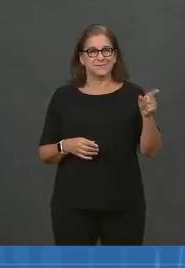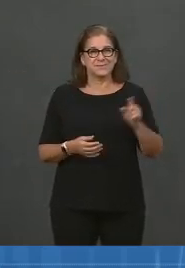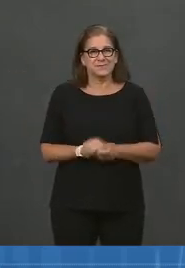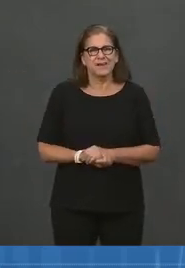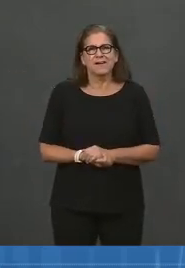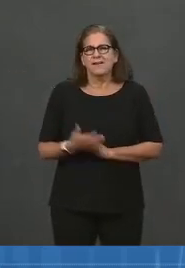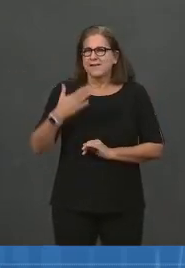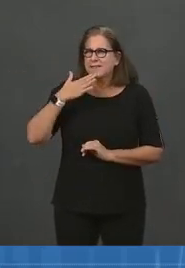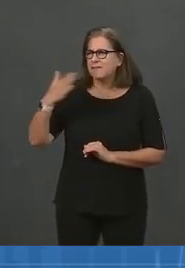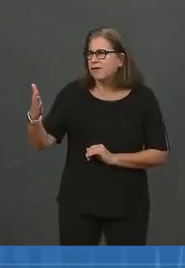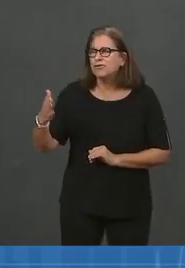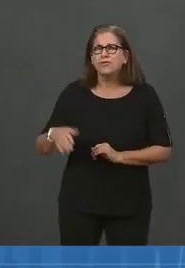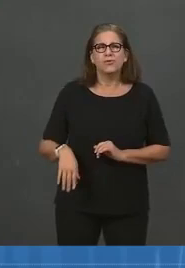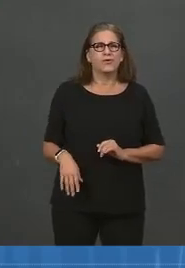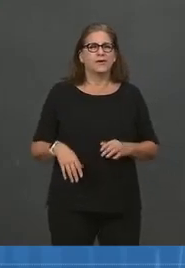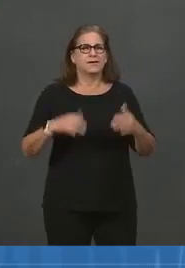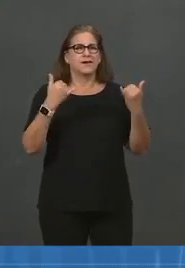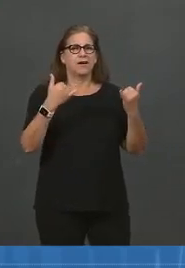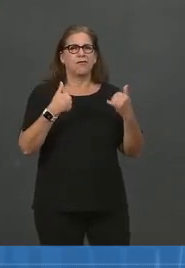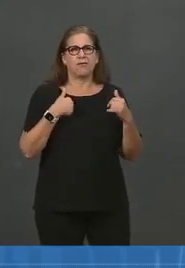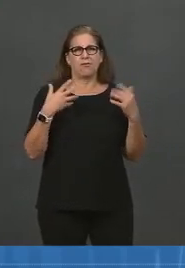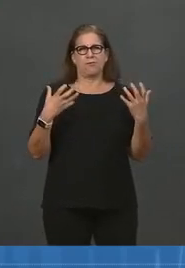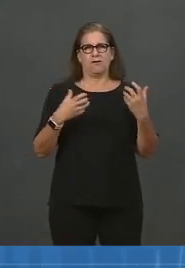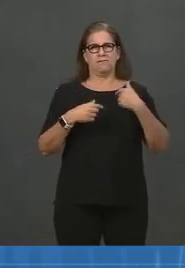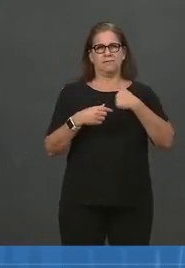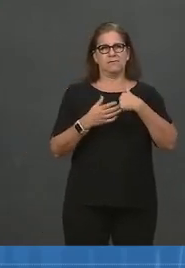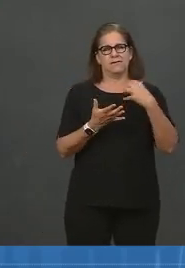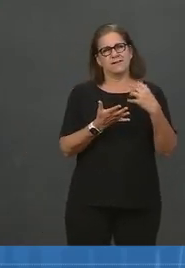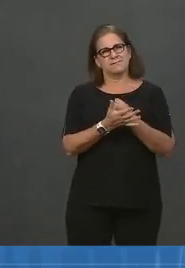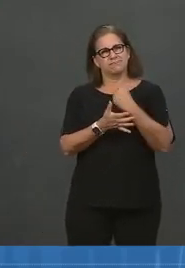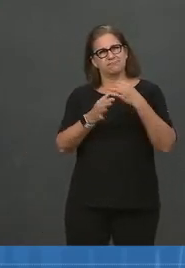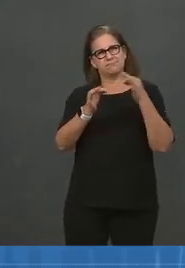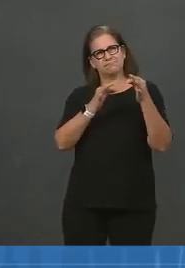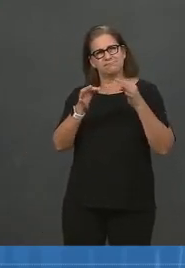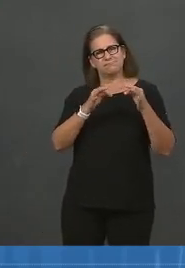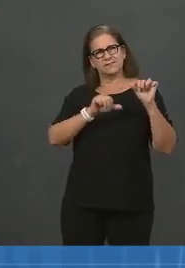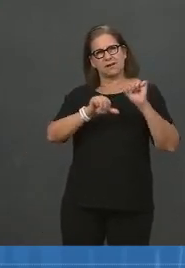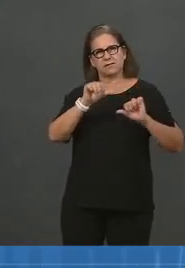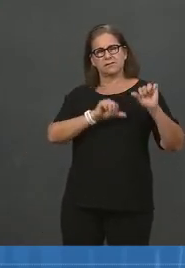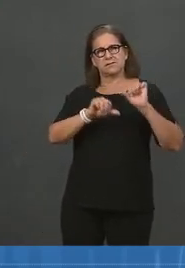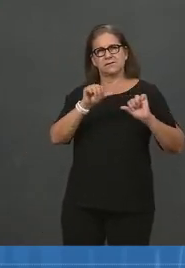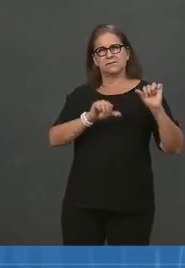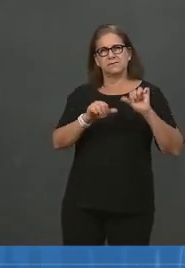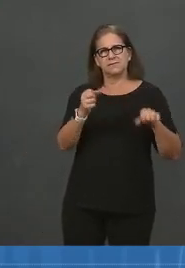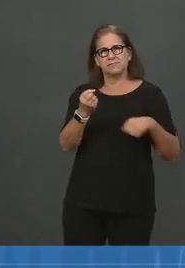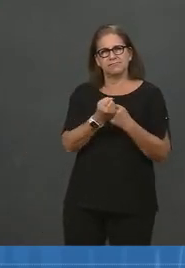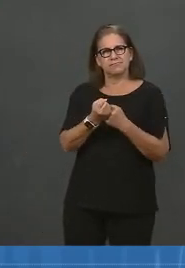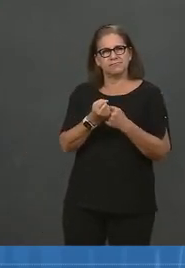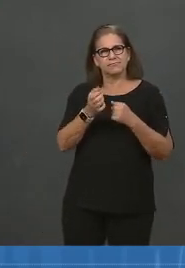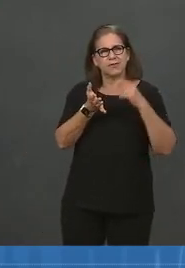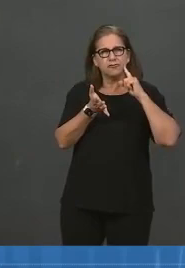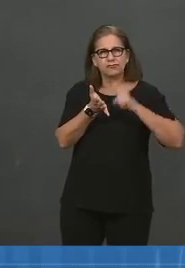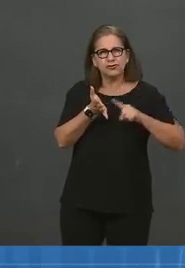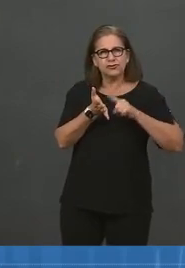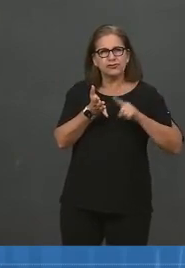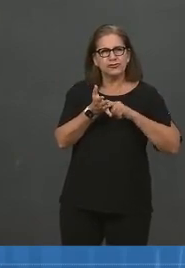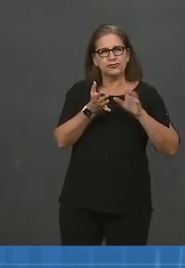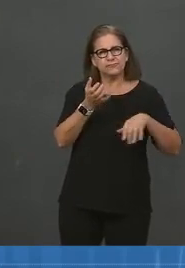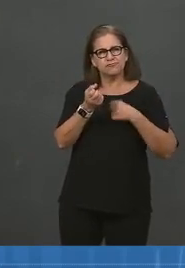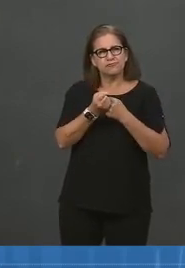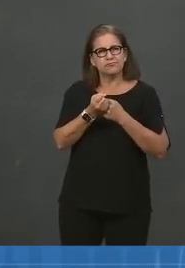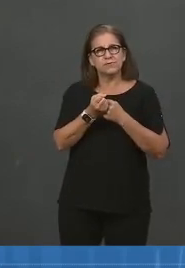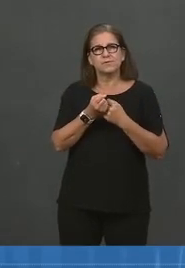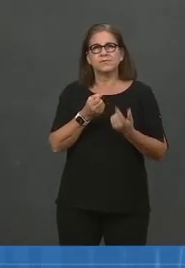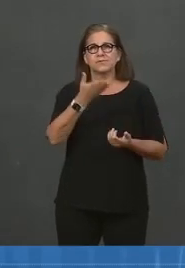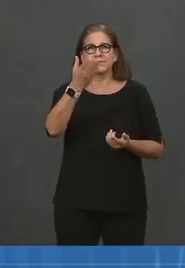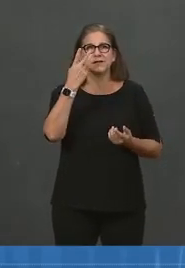is underscore some of the science behind what you've just heard from Dr. Walensky. If I could have the first slide. We'll